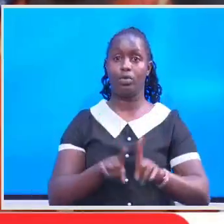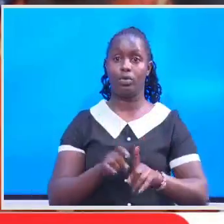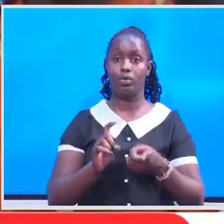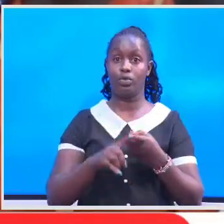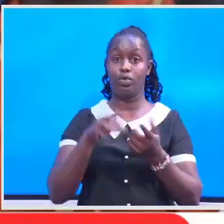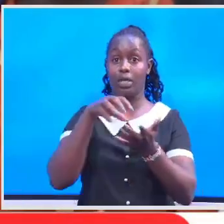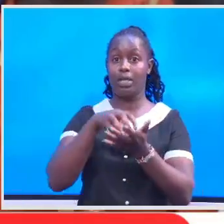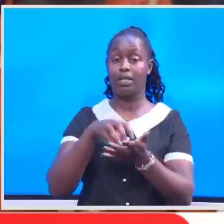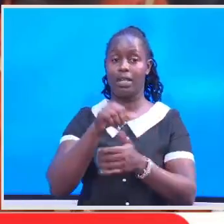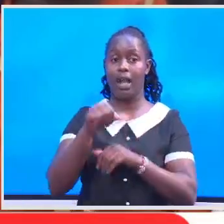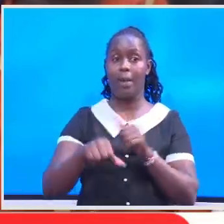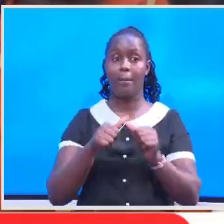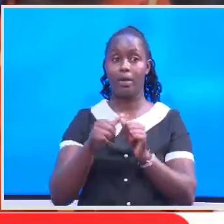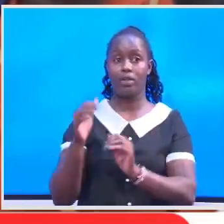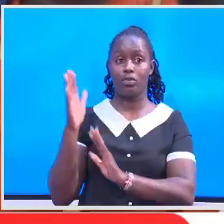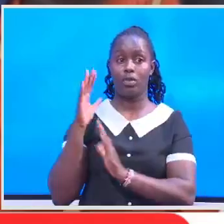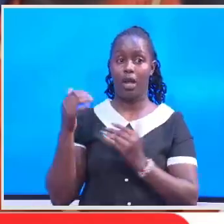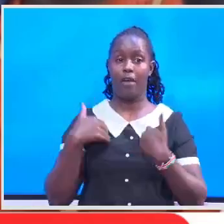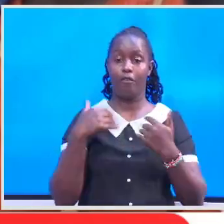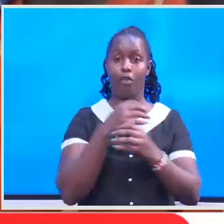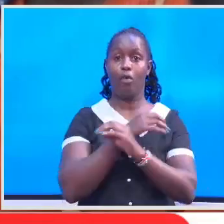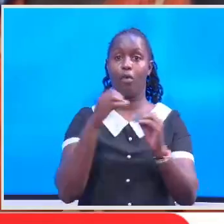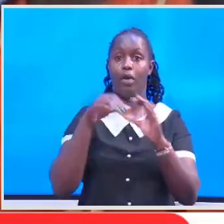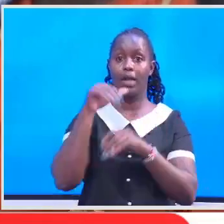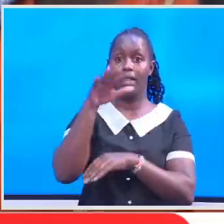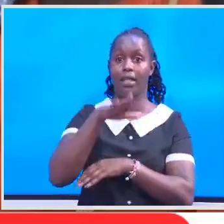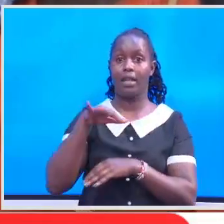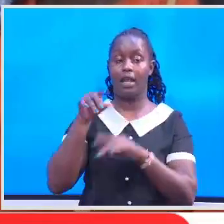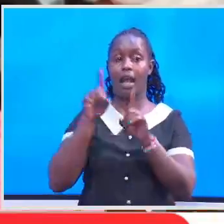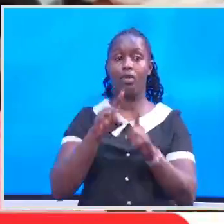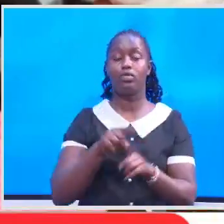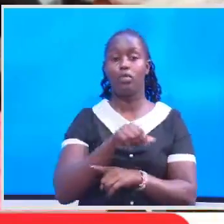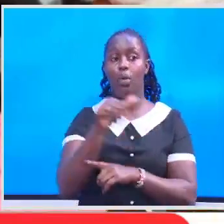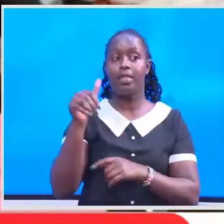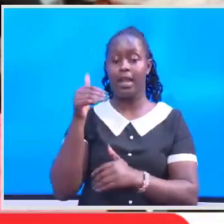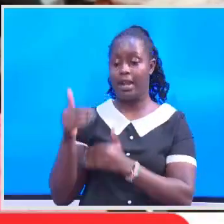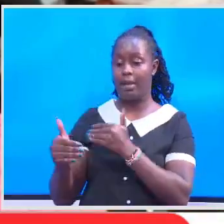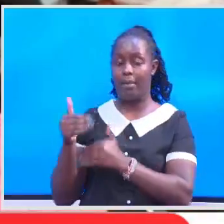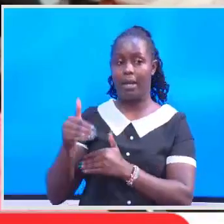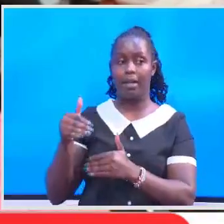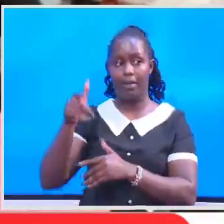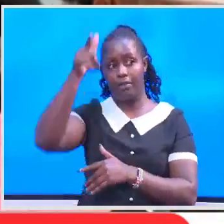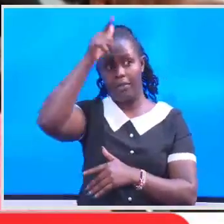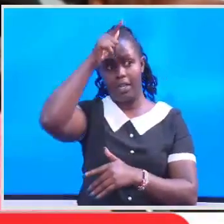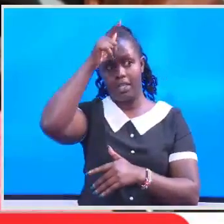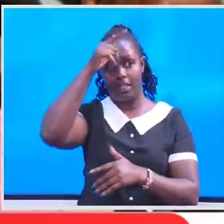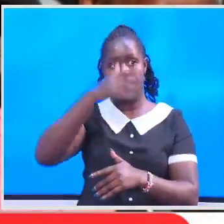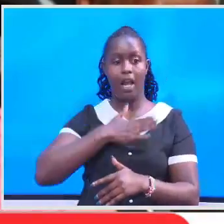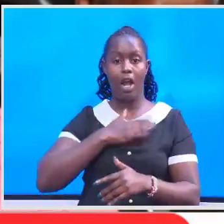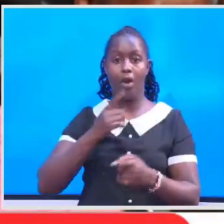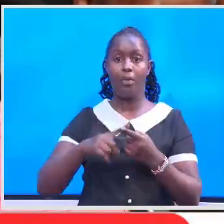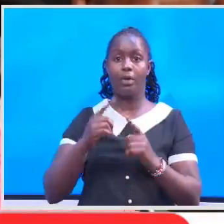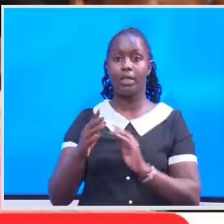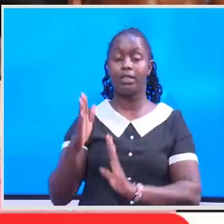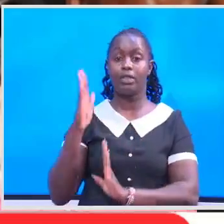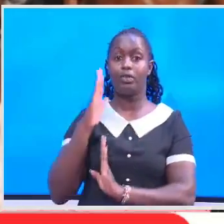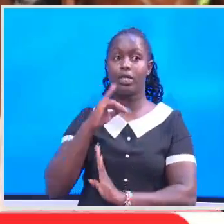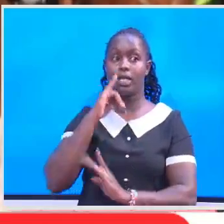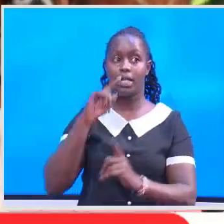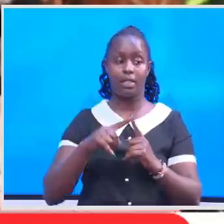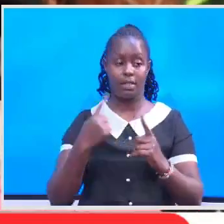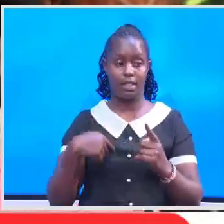of insecurity have been on the rise in the area and other neighboring villages. Security hapa kwetu iko wanting na